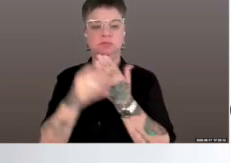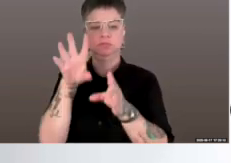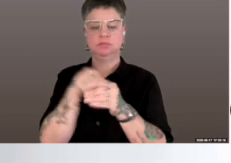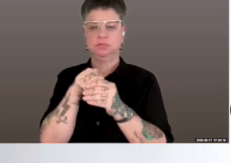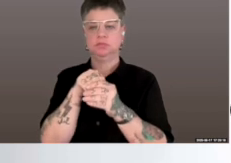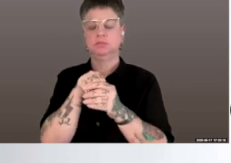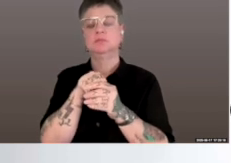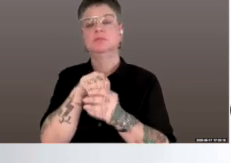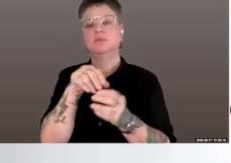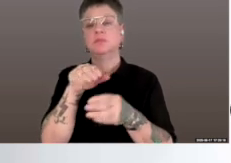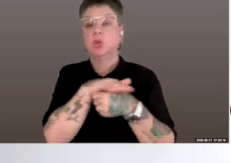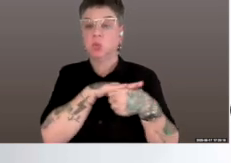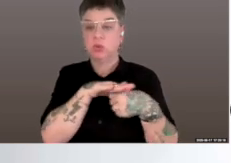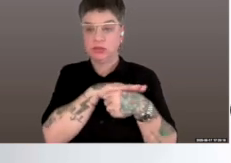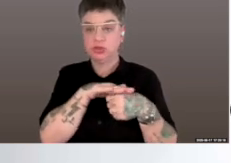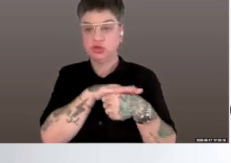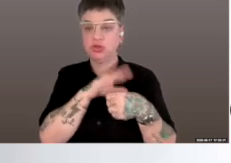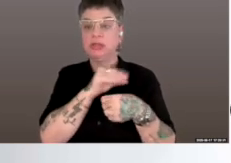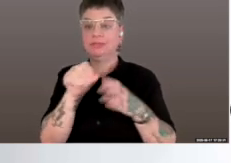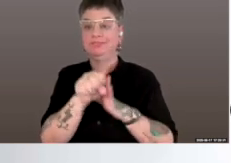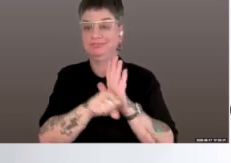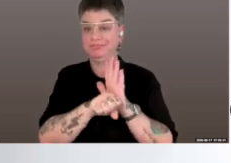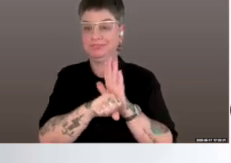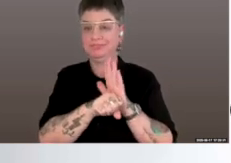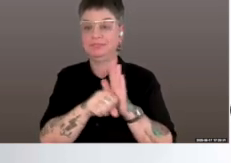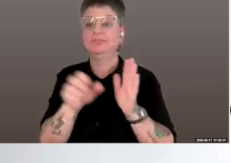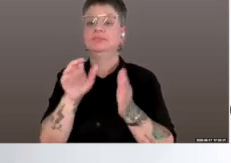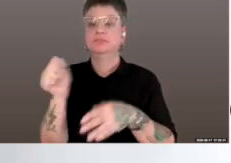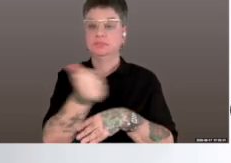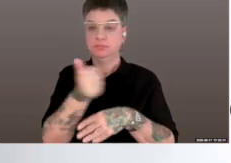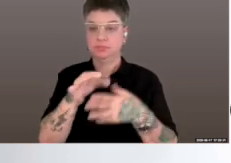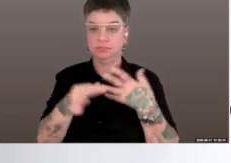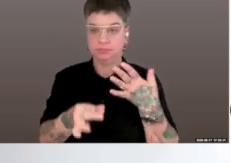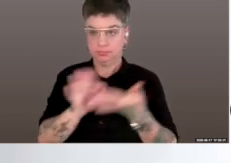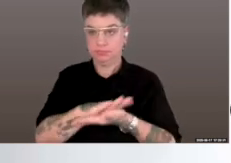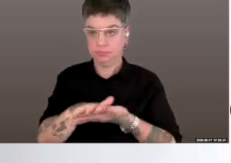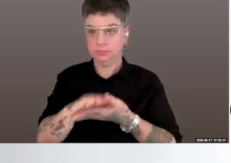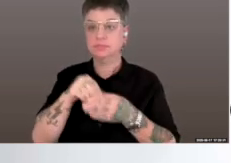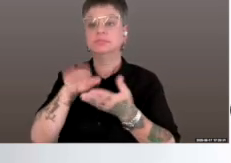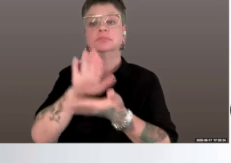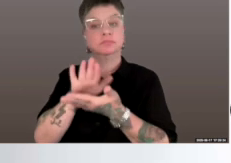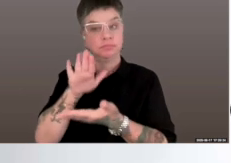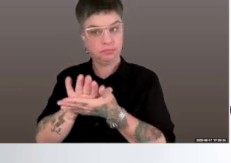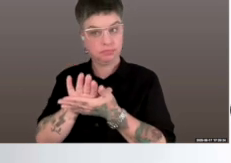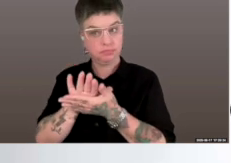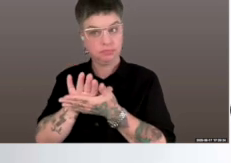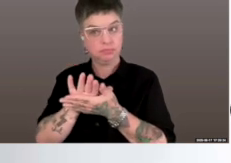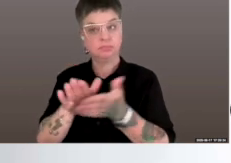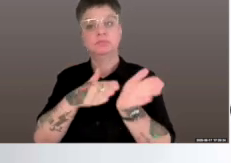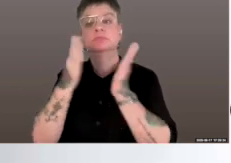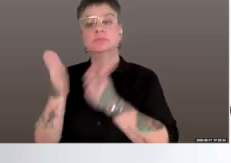2019-2020, $8.6 million funded expansions of 3 pilots and 1 EV